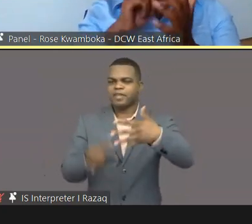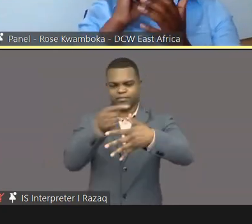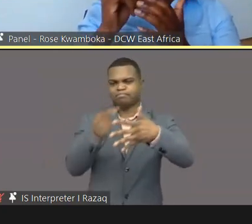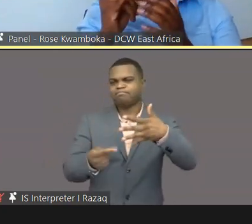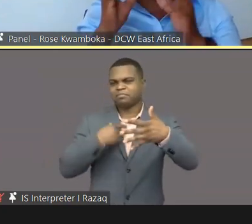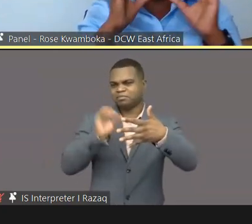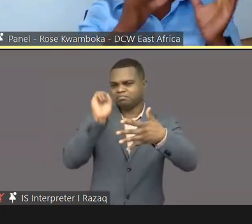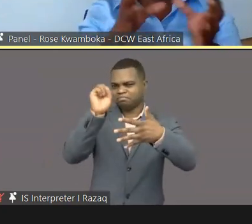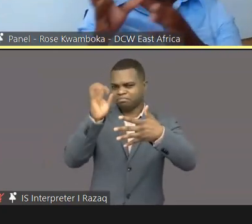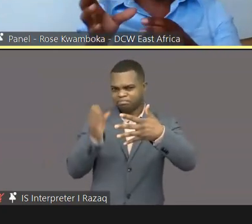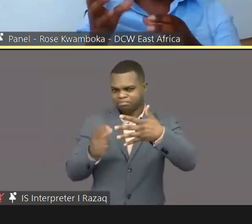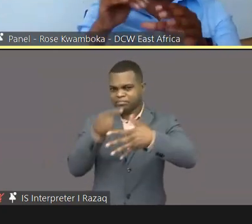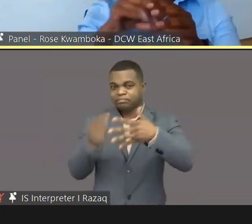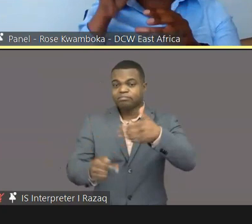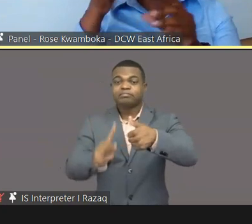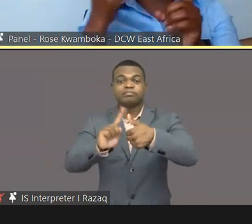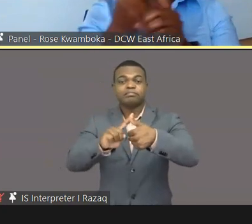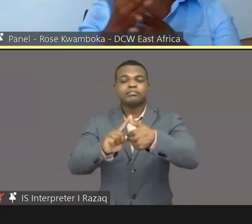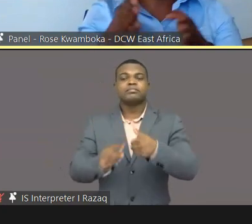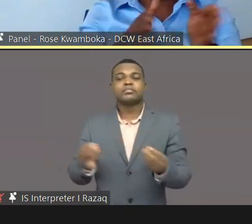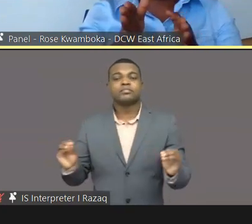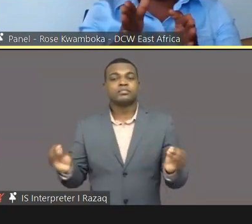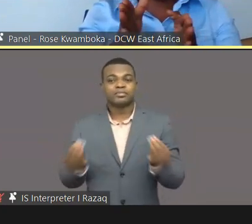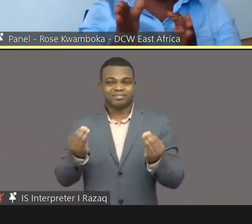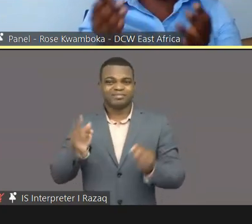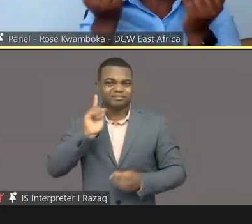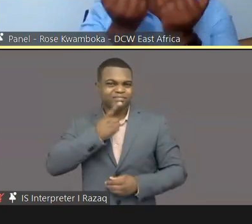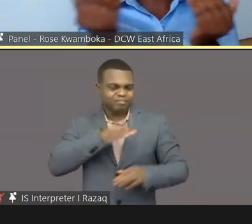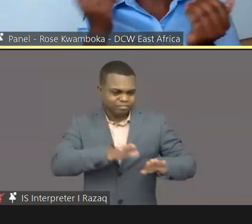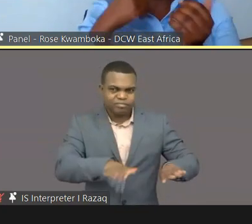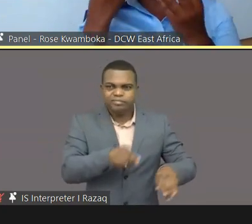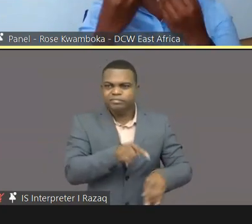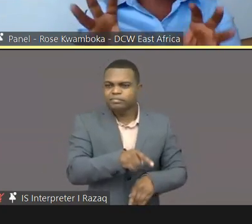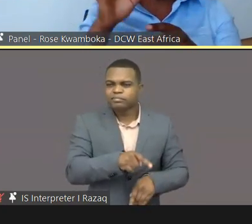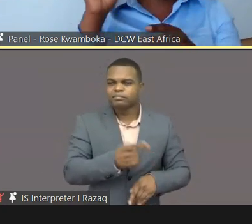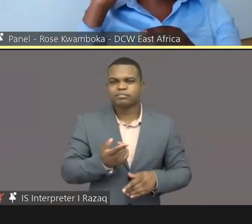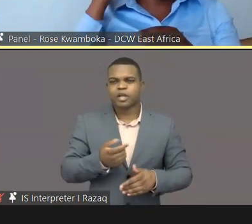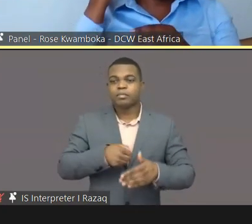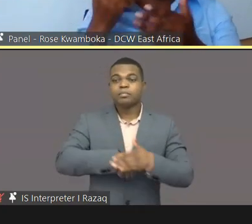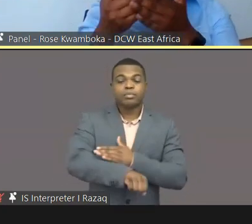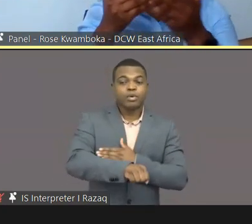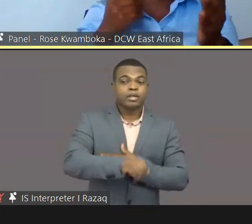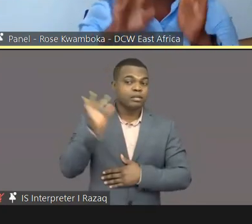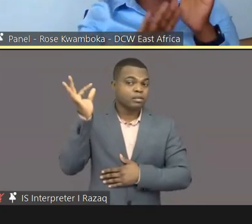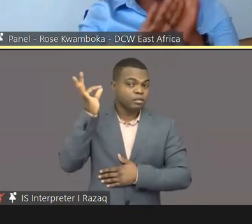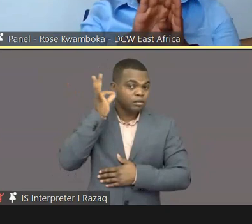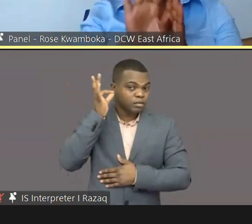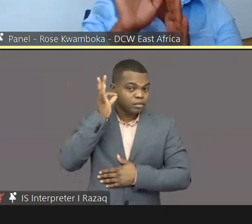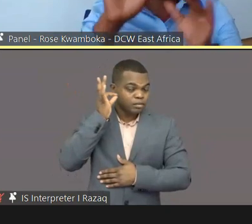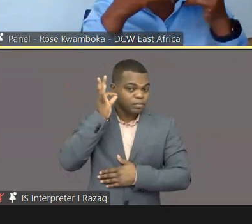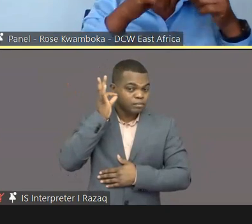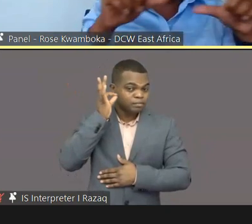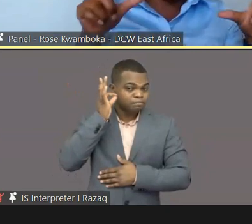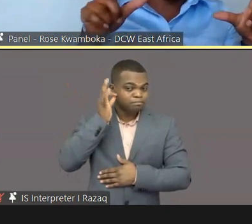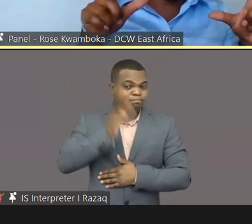accidents. These are categorized in 2 different ways. We have children who lose their hearing before